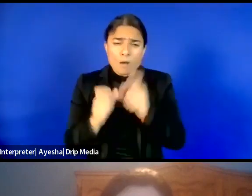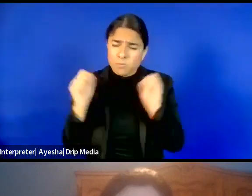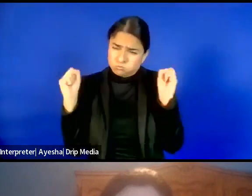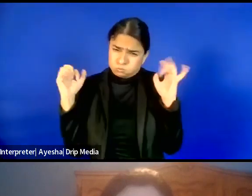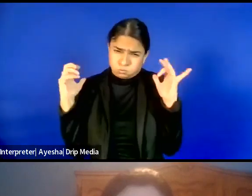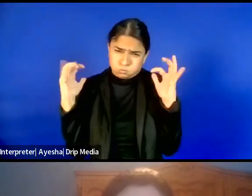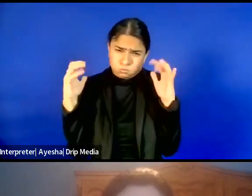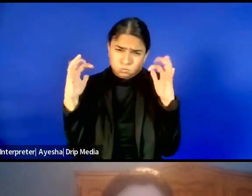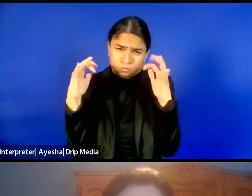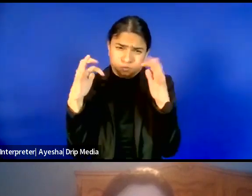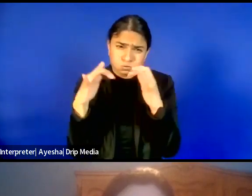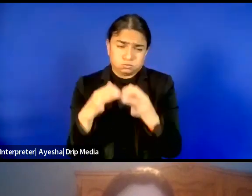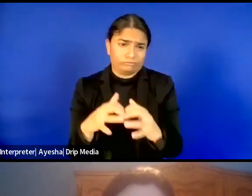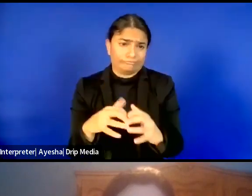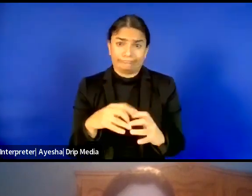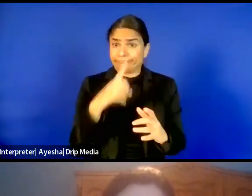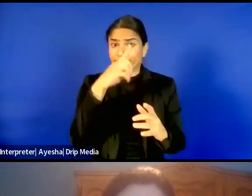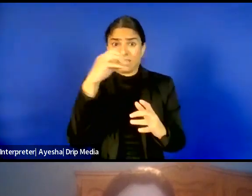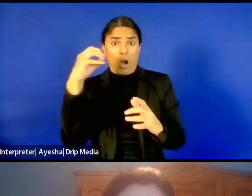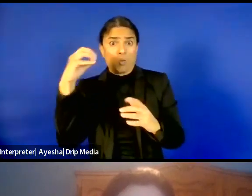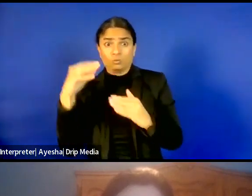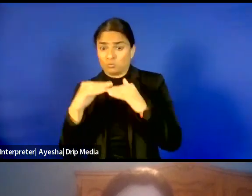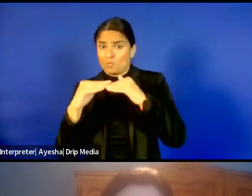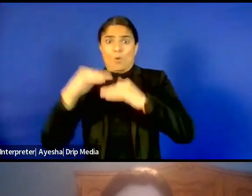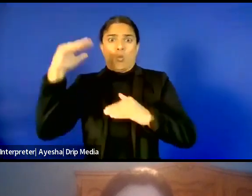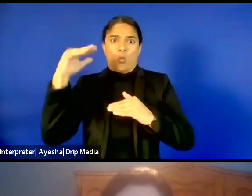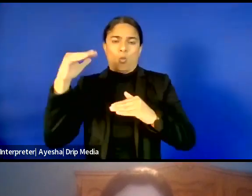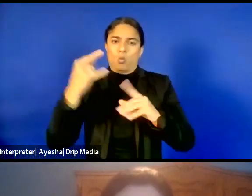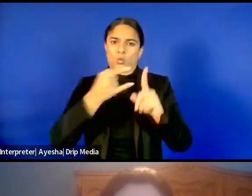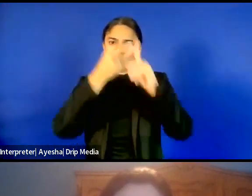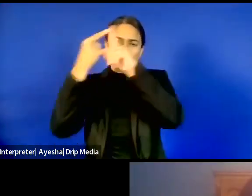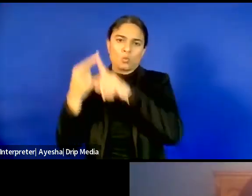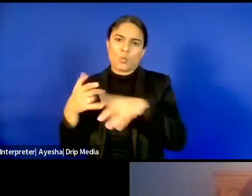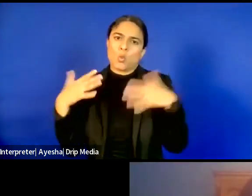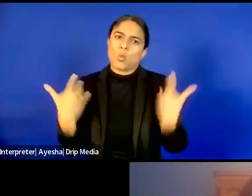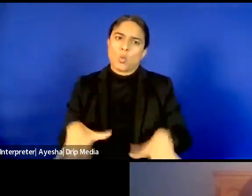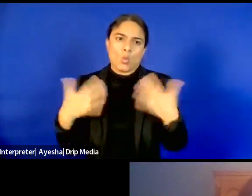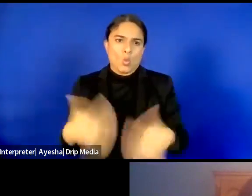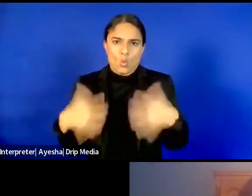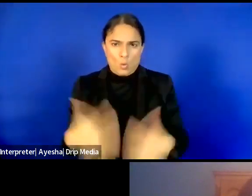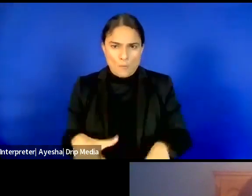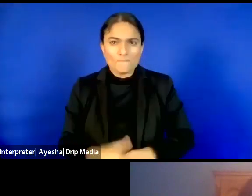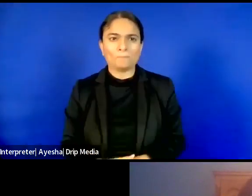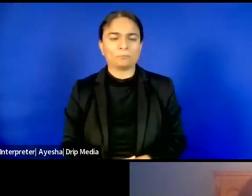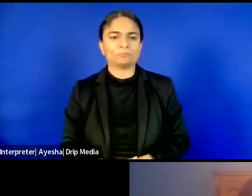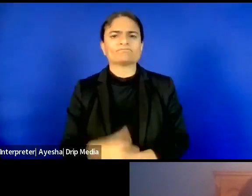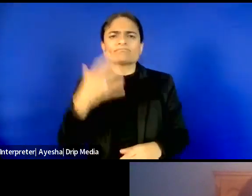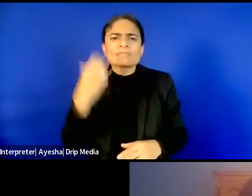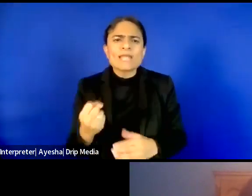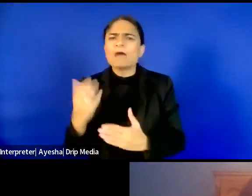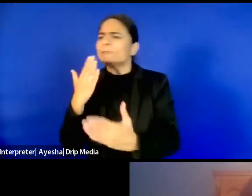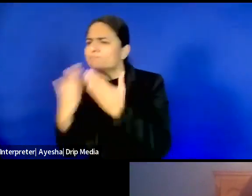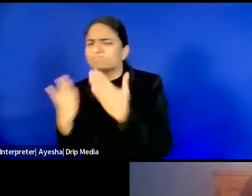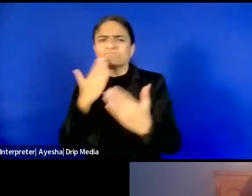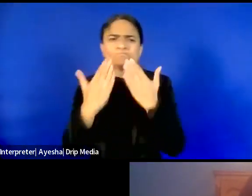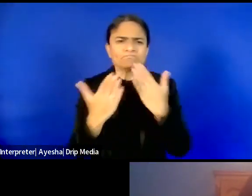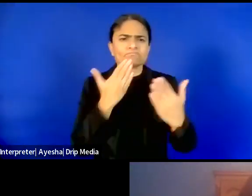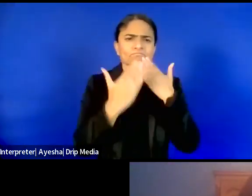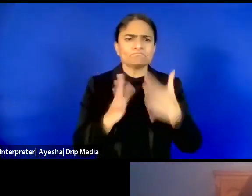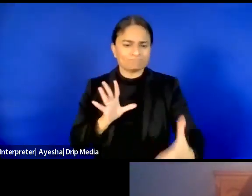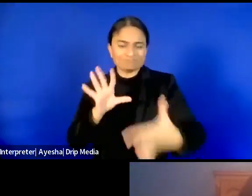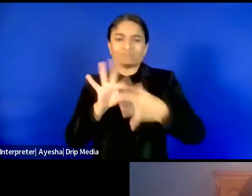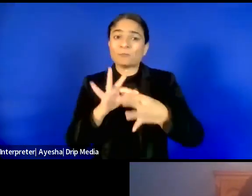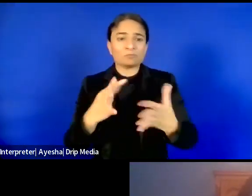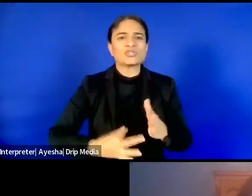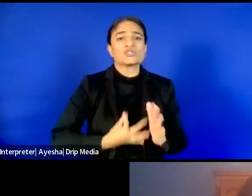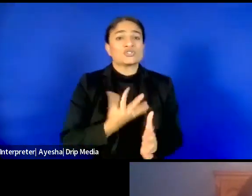It's a very wide tent in terms of conversations around gender equality. There were a lot of different topics